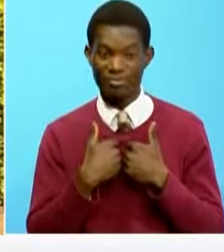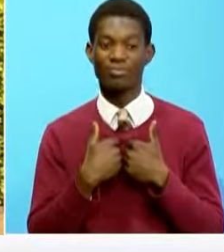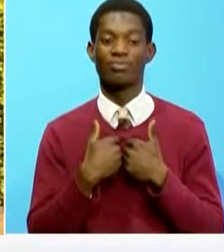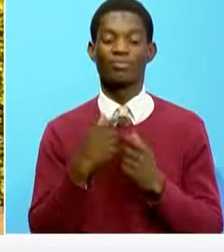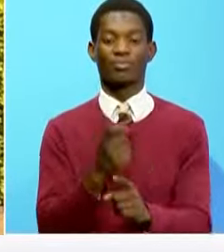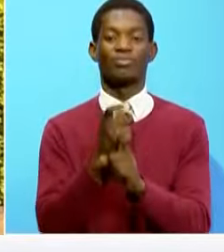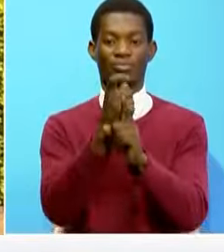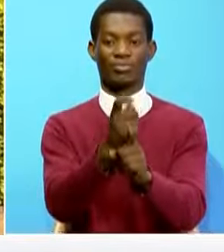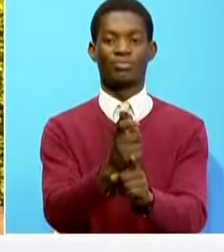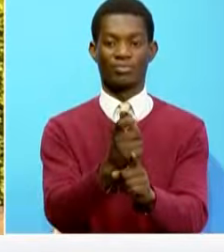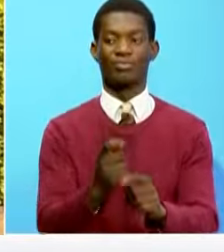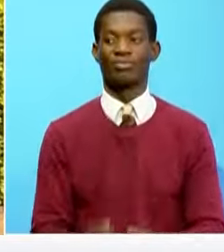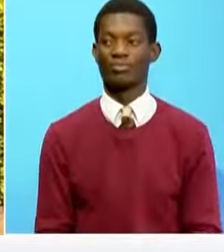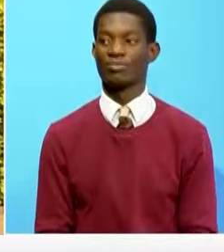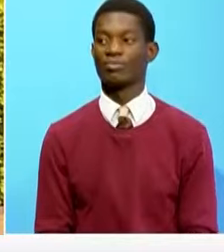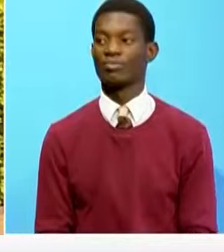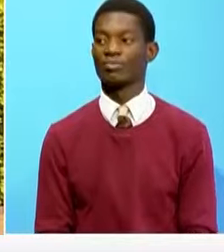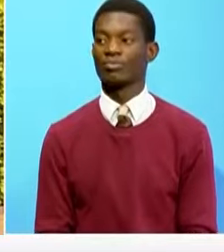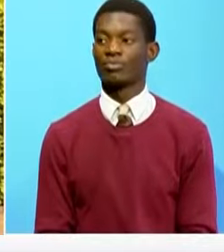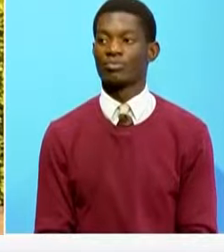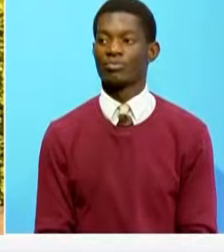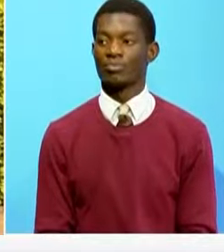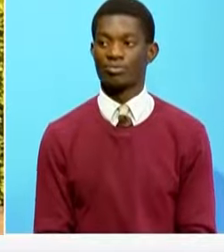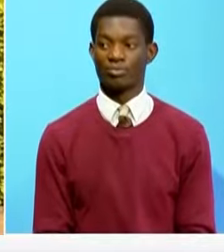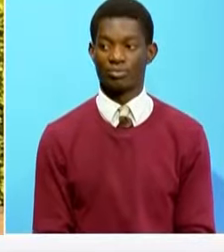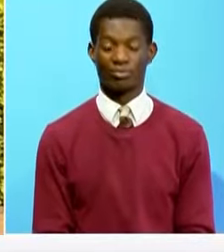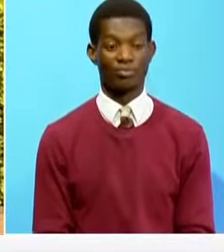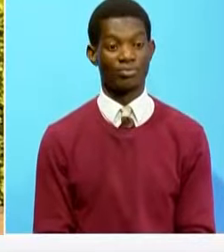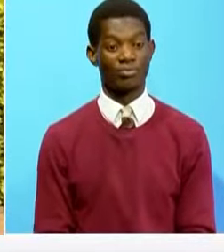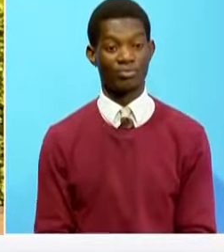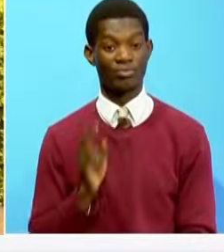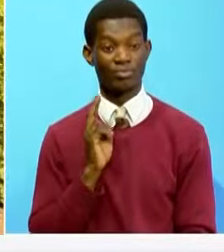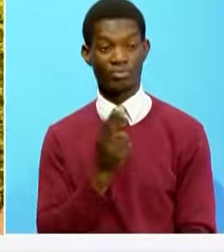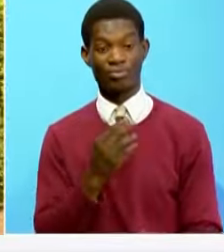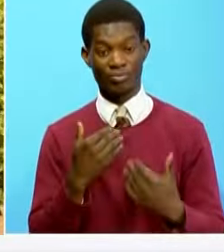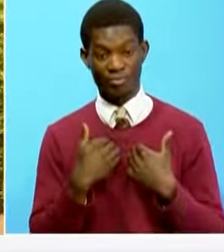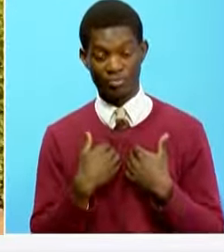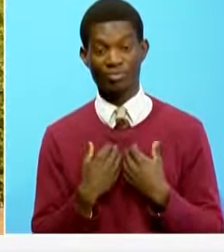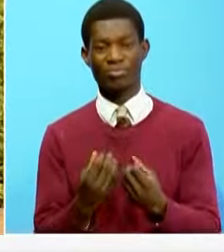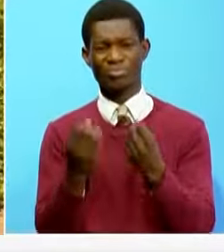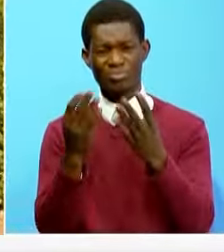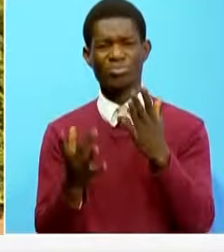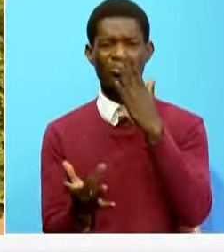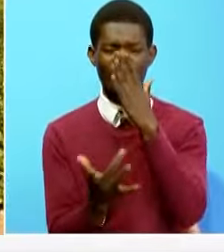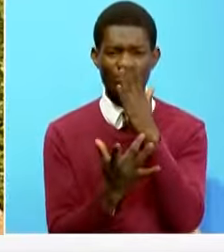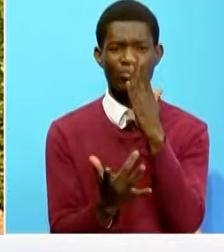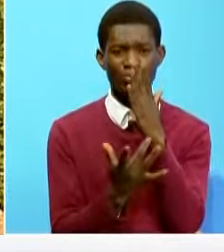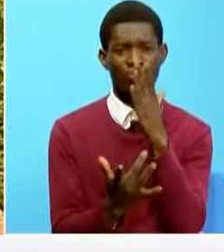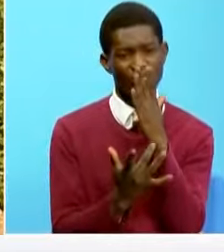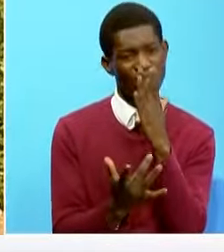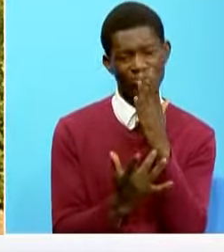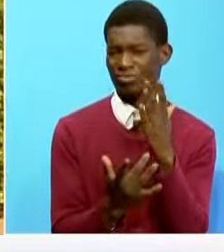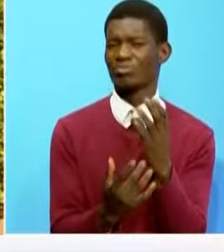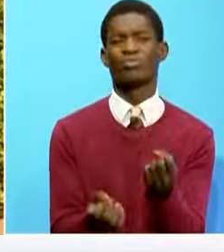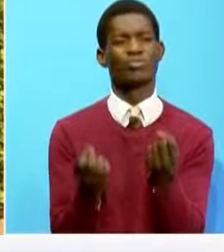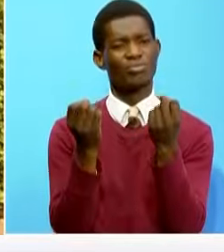doing, we are doing a lot of technology development, say from the soil where we start, the soil